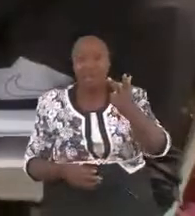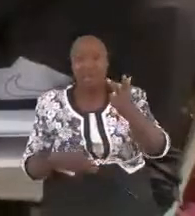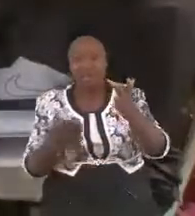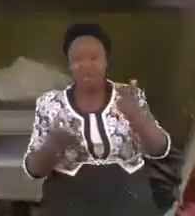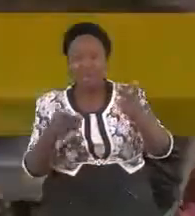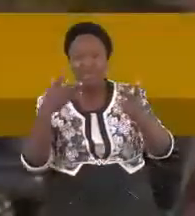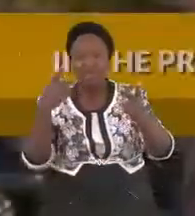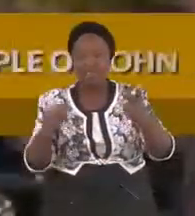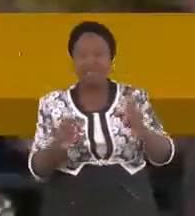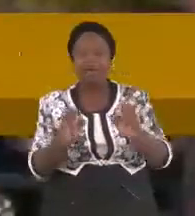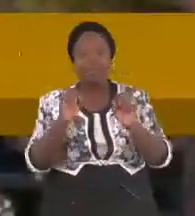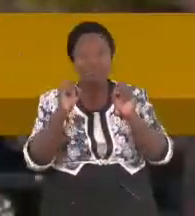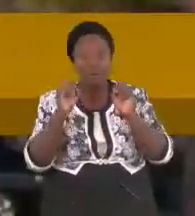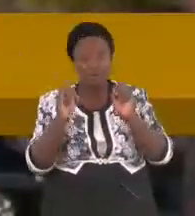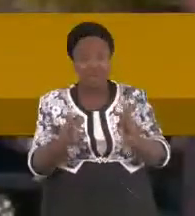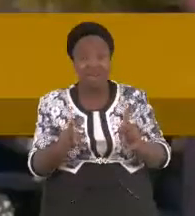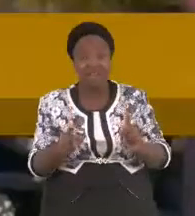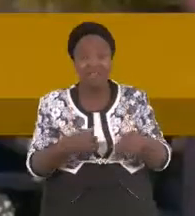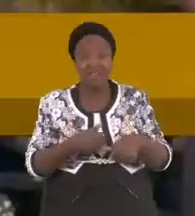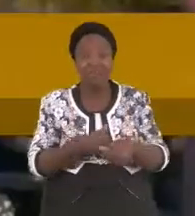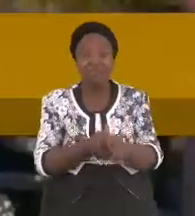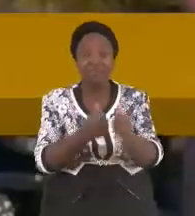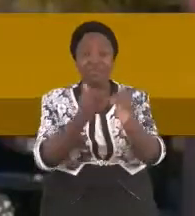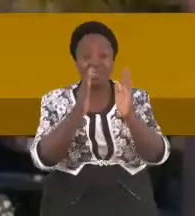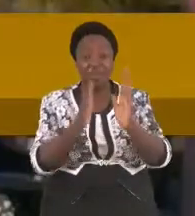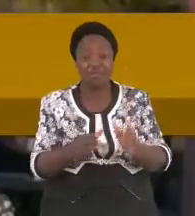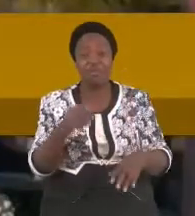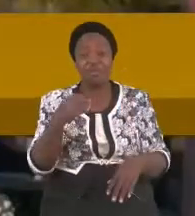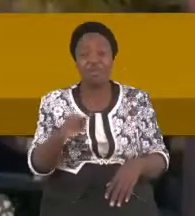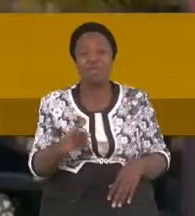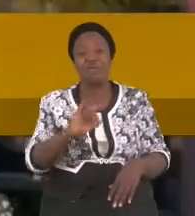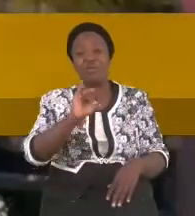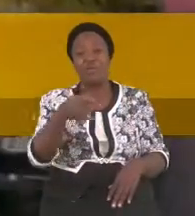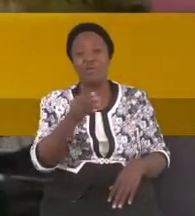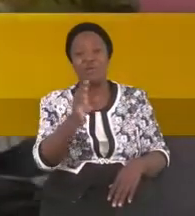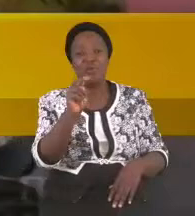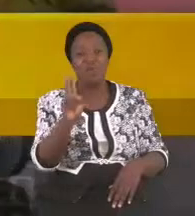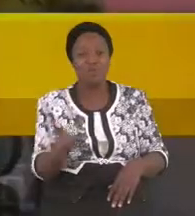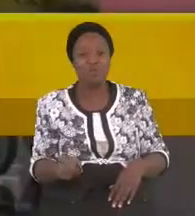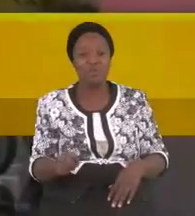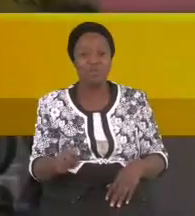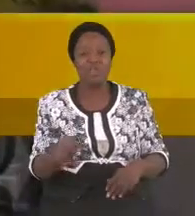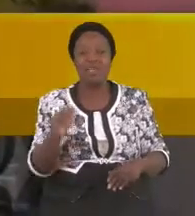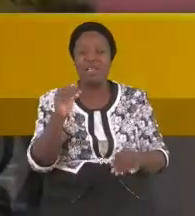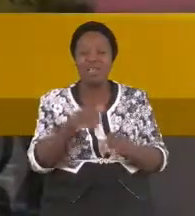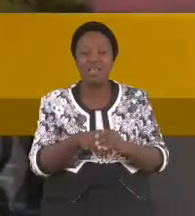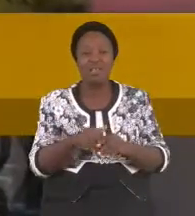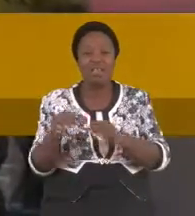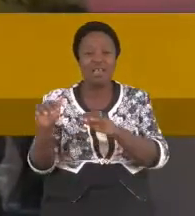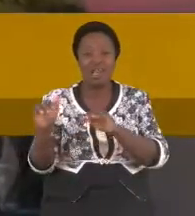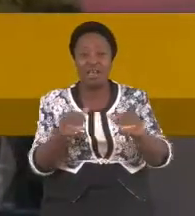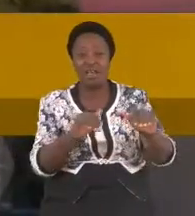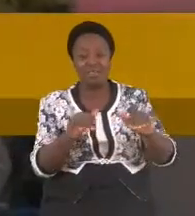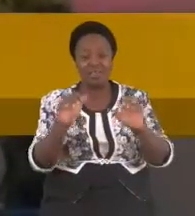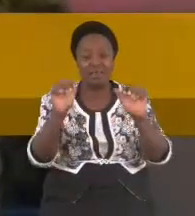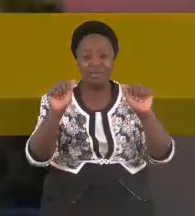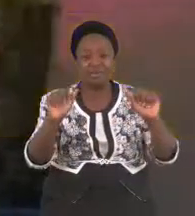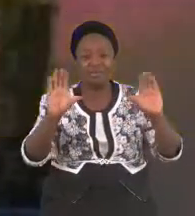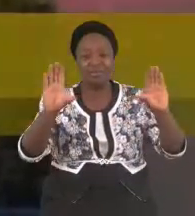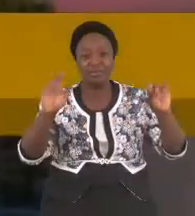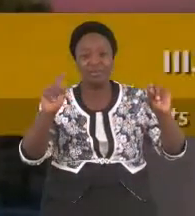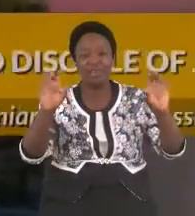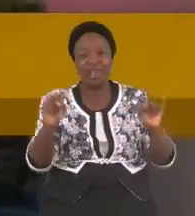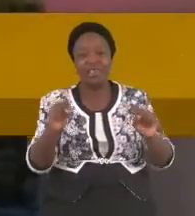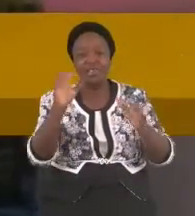privileged disciple of John. We're looking at Acts chapter 18, and I'm looking at